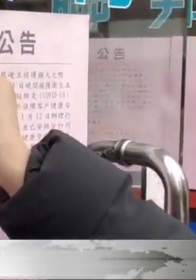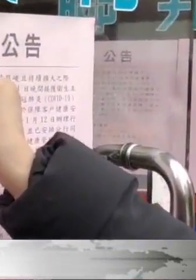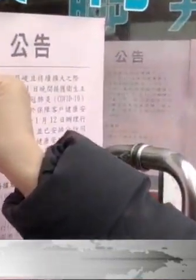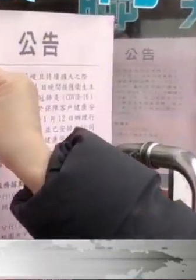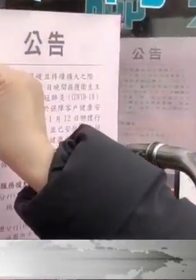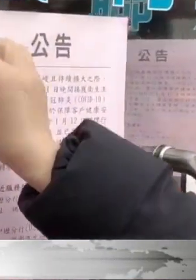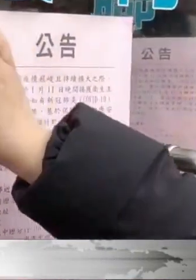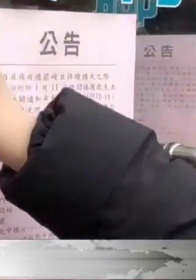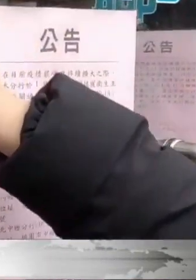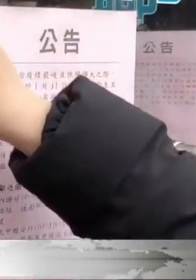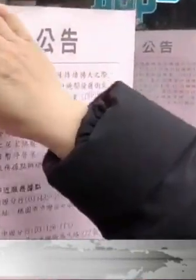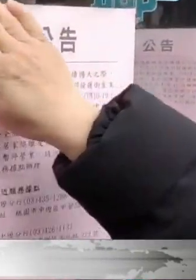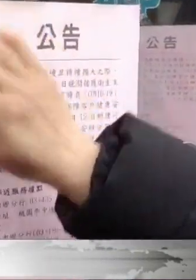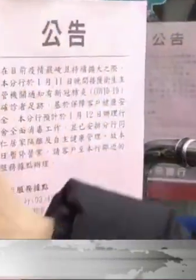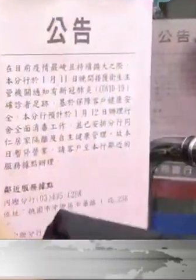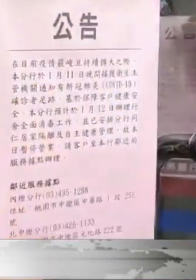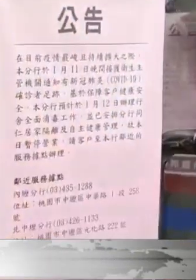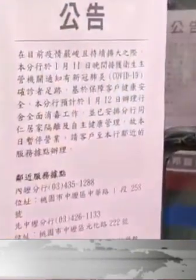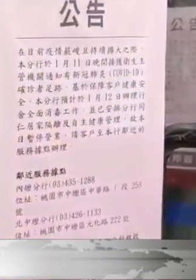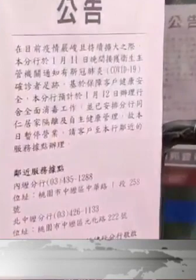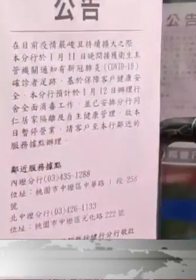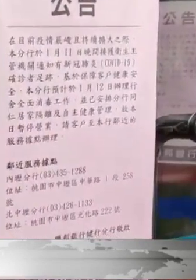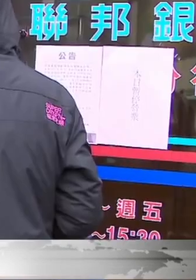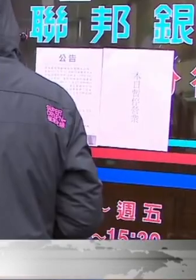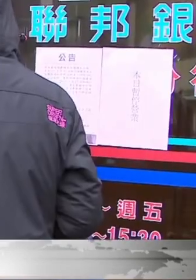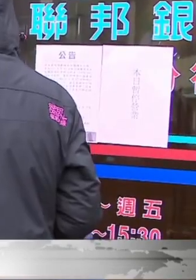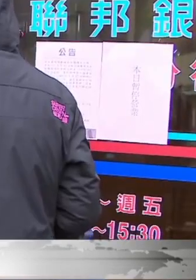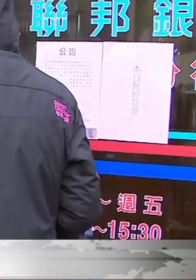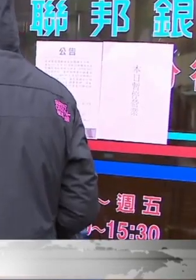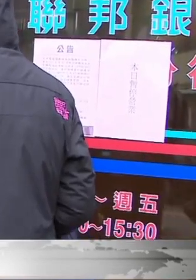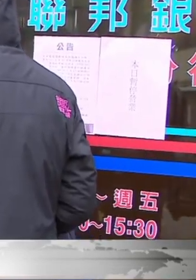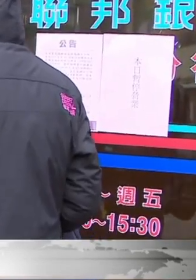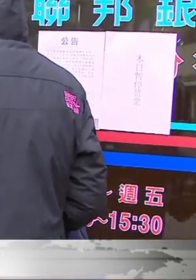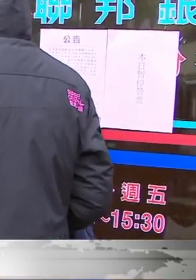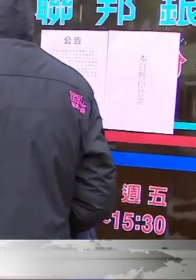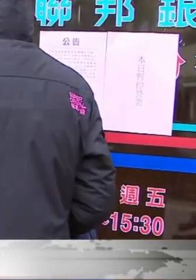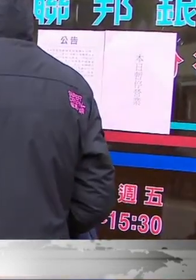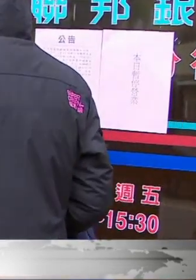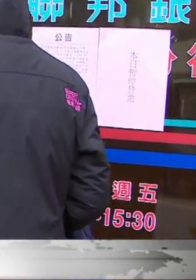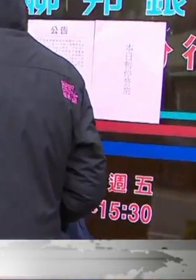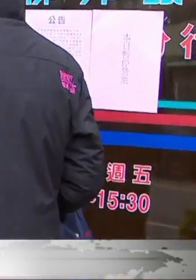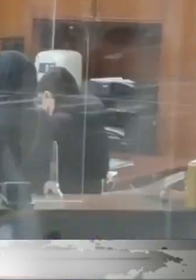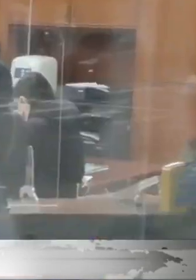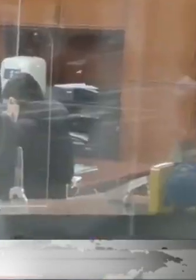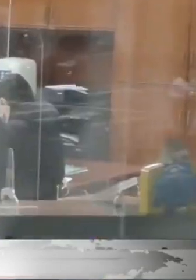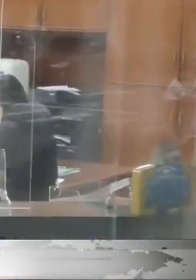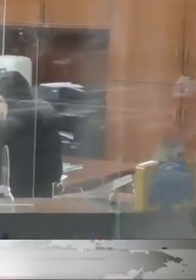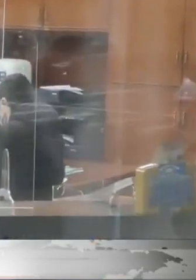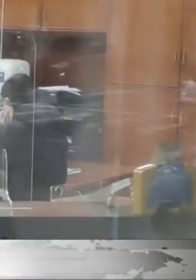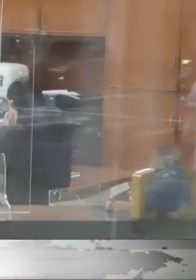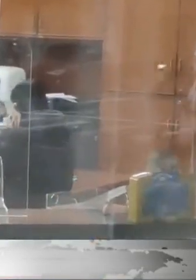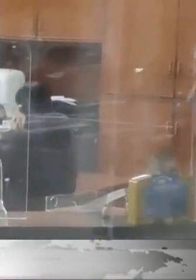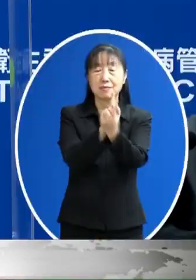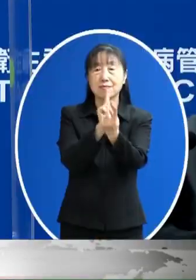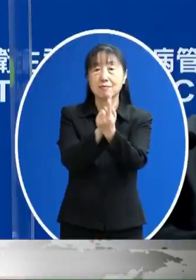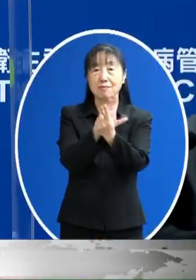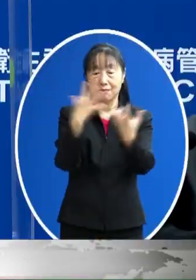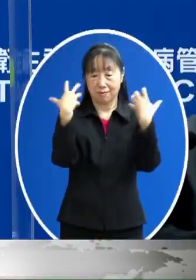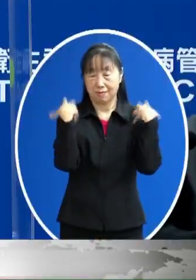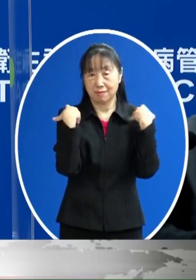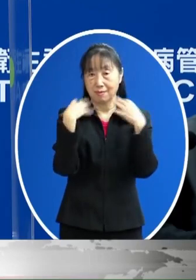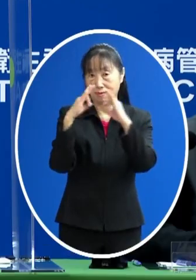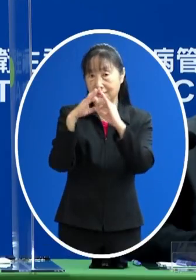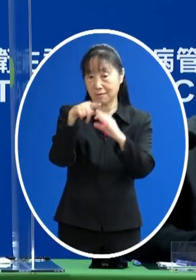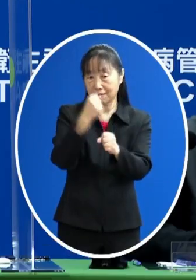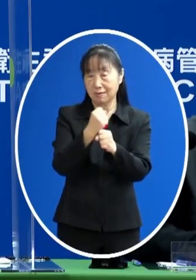The CECC added 11 cases to an outbreak at a Taoyuan bank. The cluster now involves 14 people.